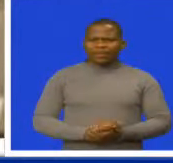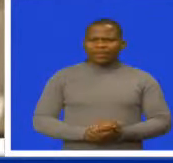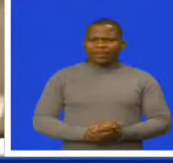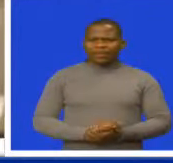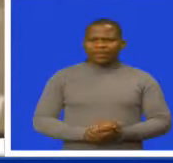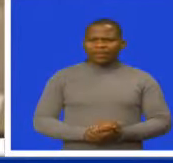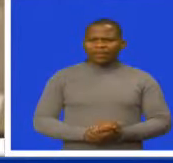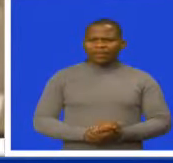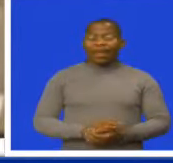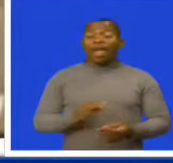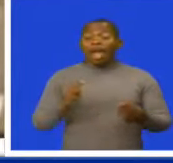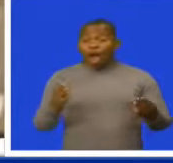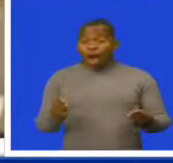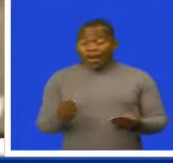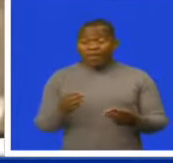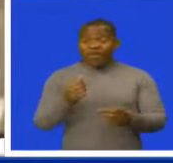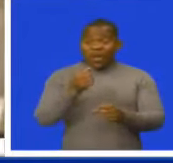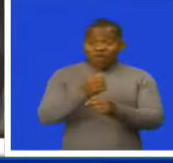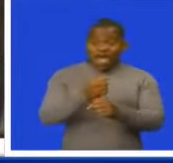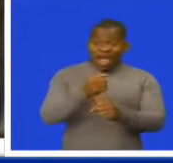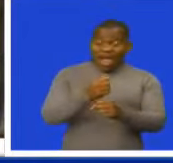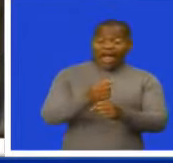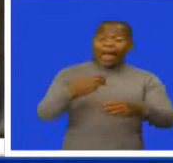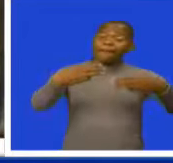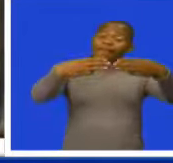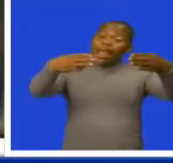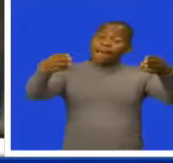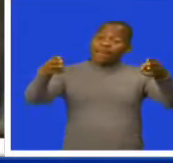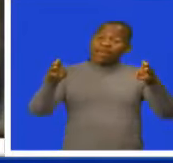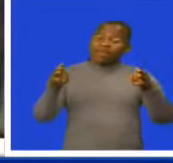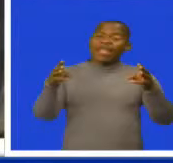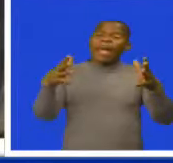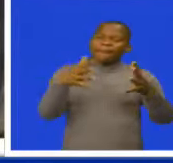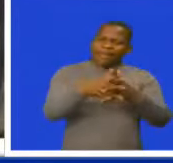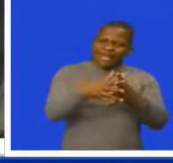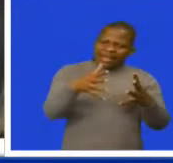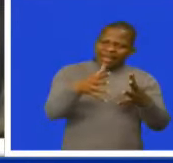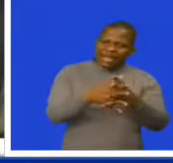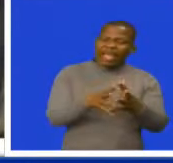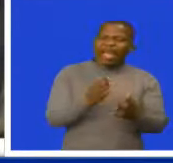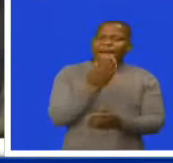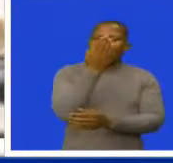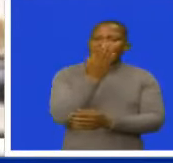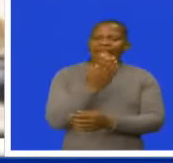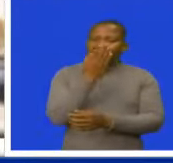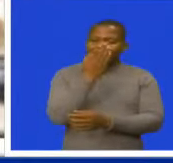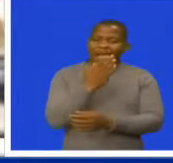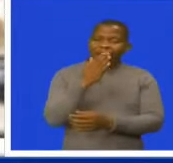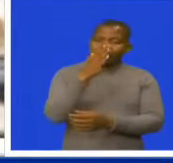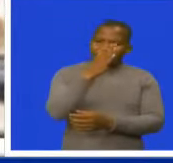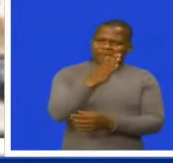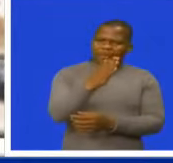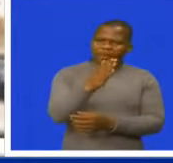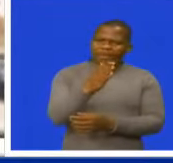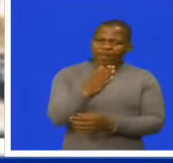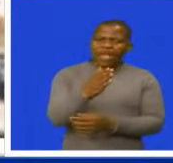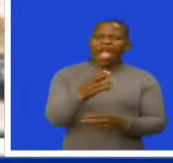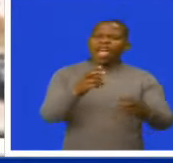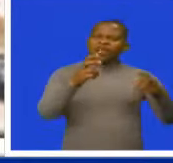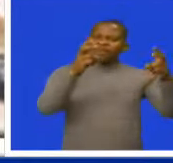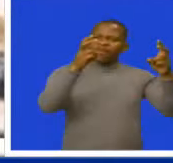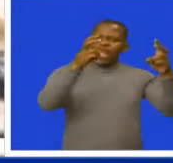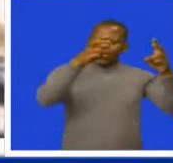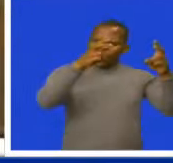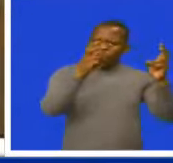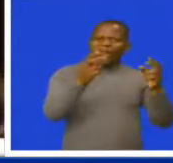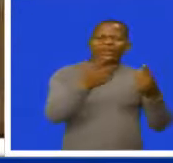Tisebenti tasePhalamende tihlangene Brookside Lodge Malkins lapho betiyobuka khona indzaba letahlukahlukene